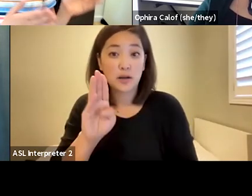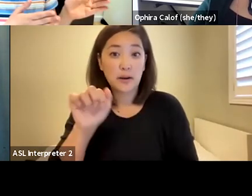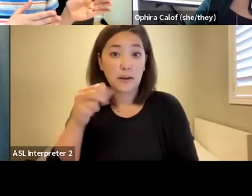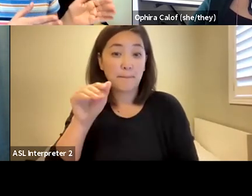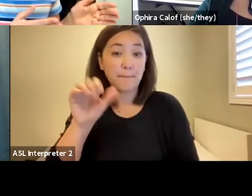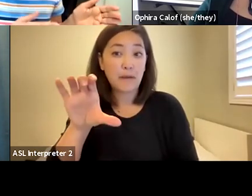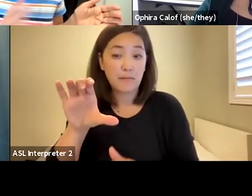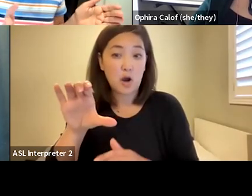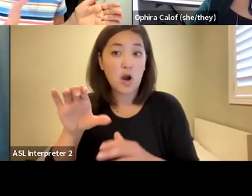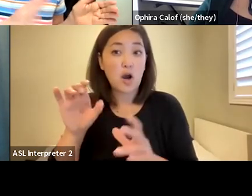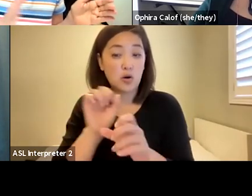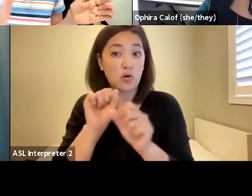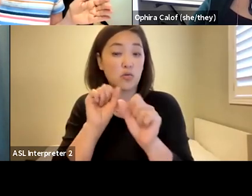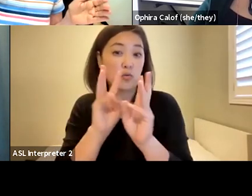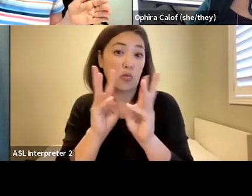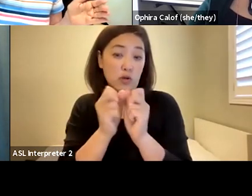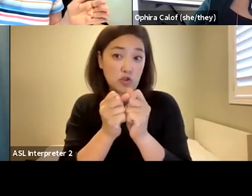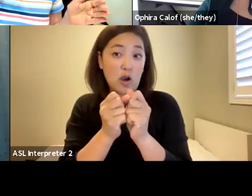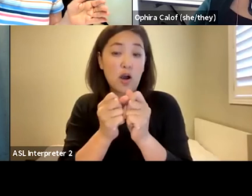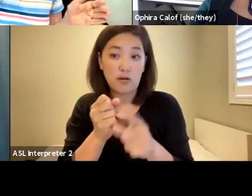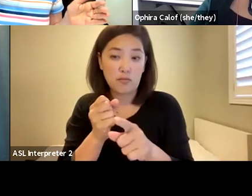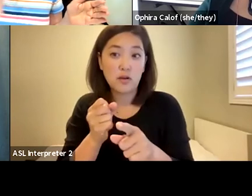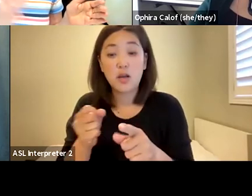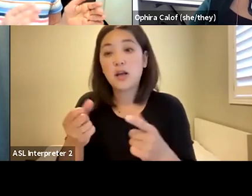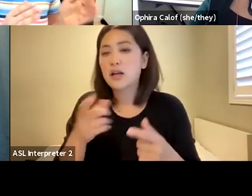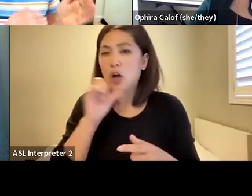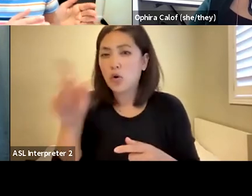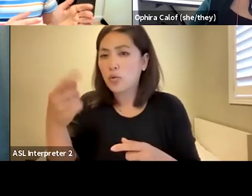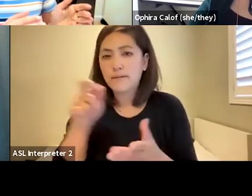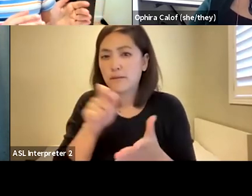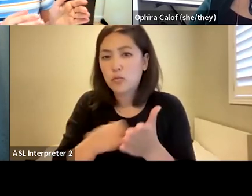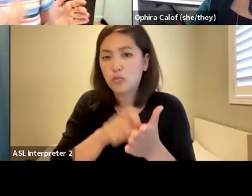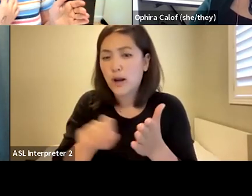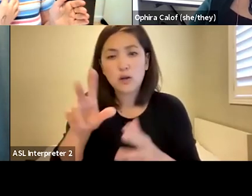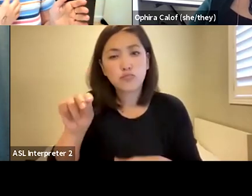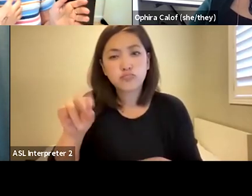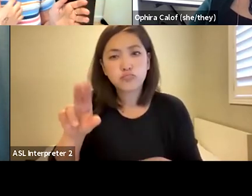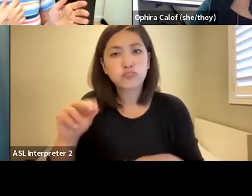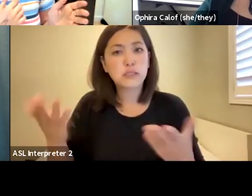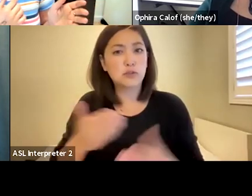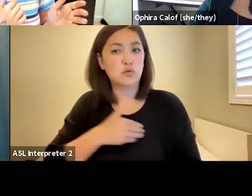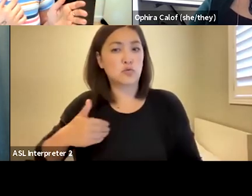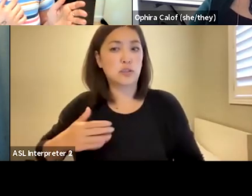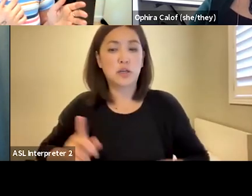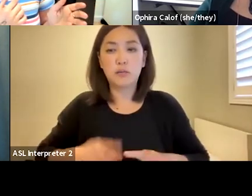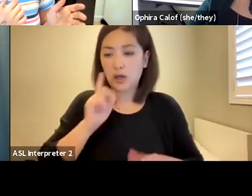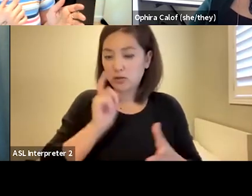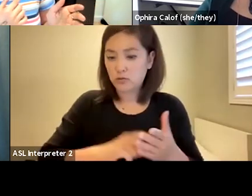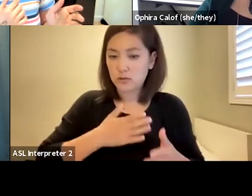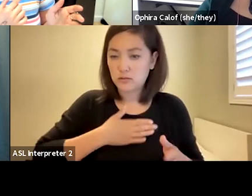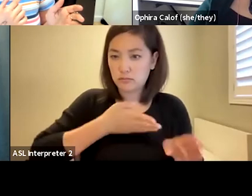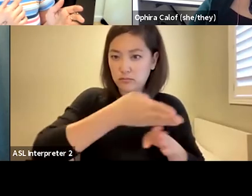not just writing, which is something we do a lot of out of Toronto, but also I noticed in my own studio in Vancouver,